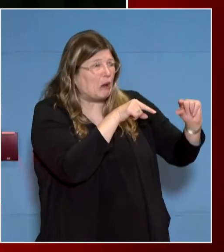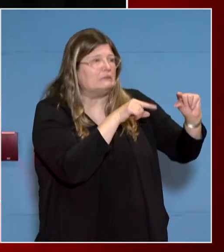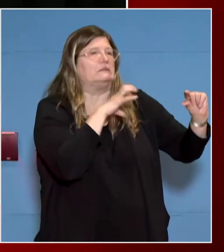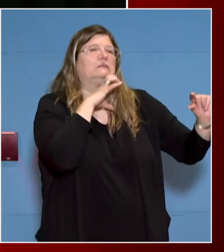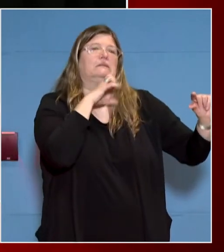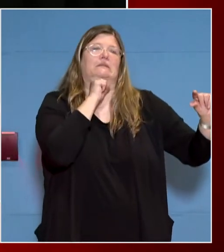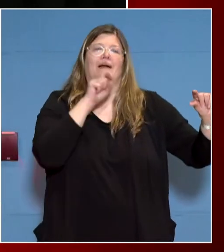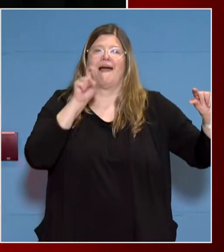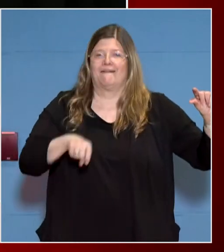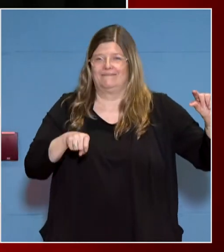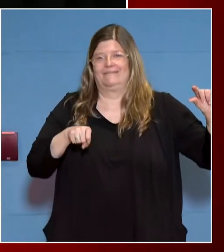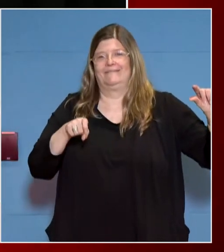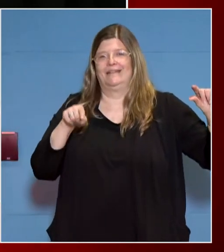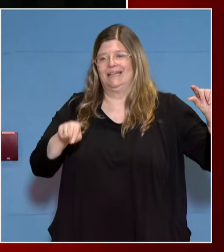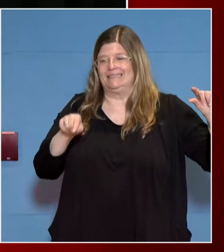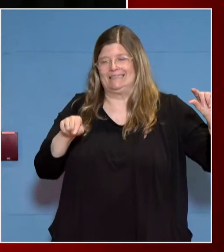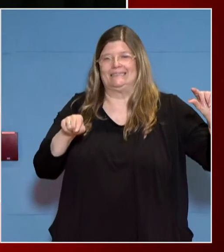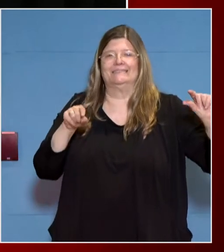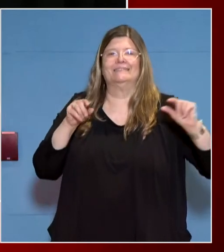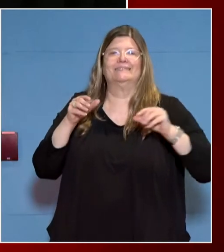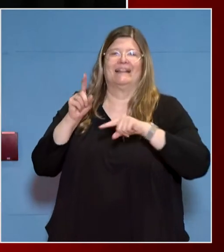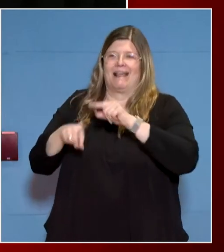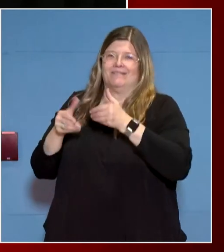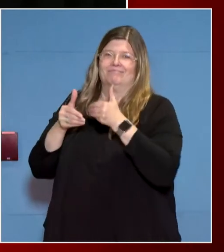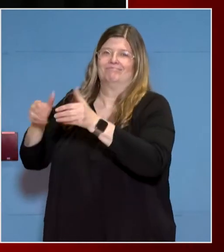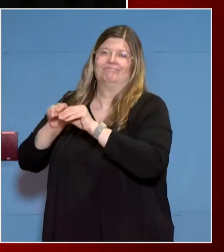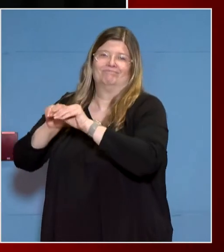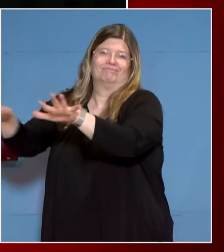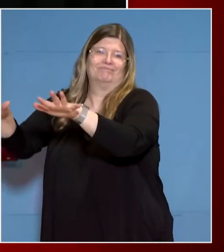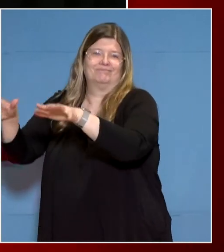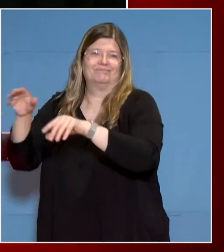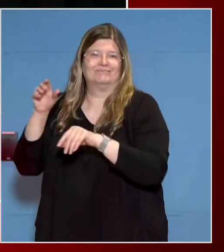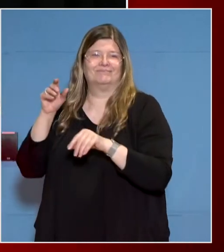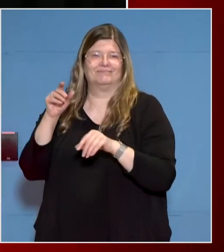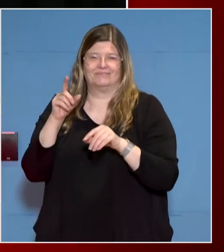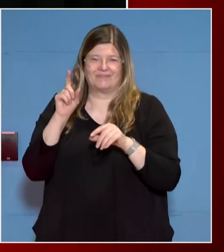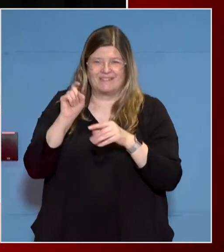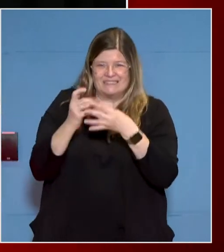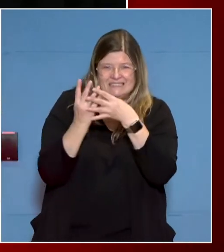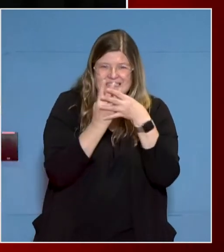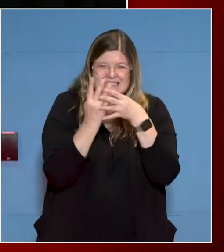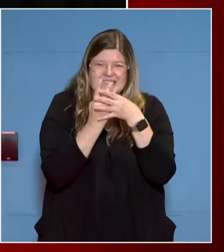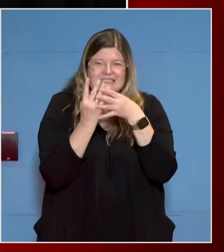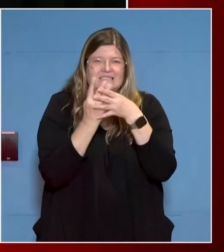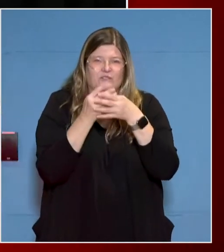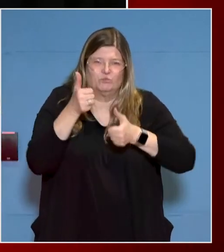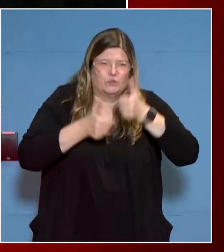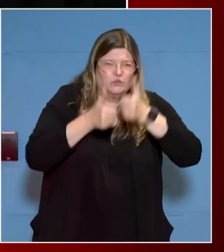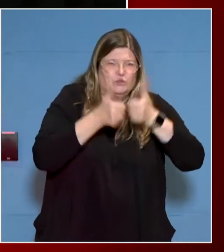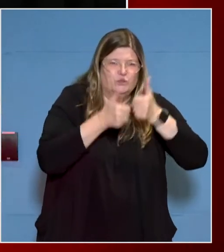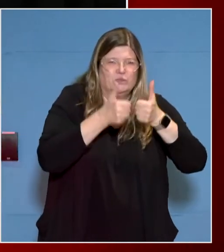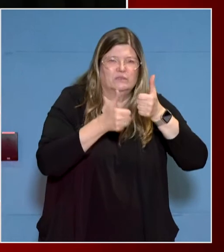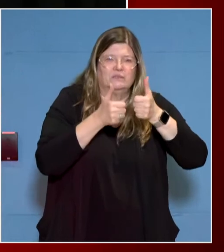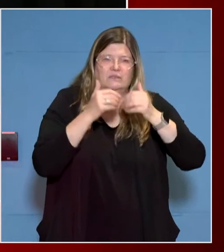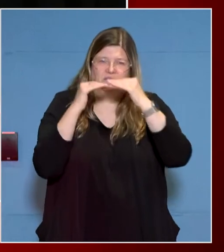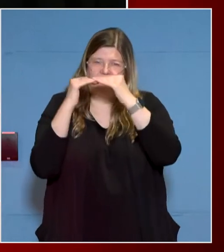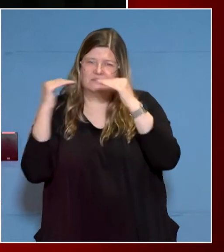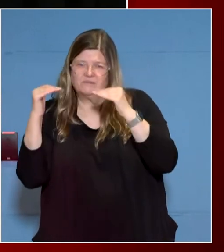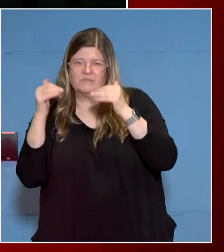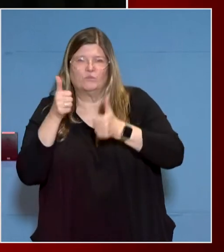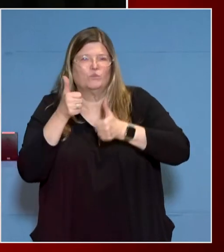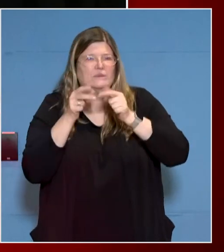based on risk, based on logistics, and based on other factors that we have to break up tiers within a